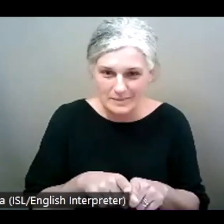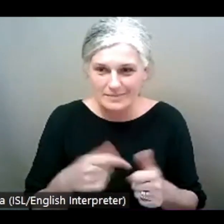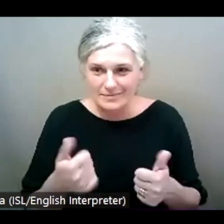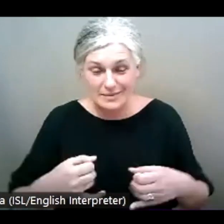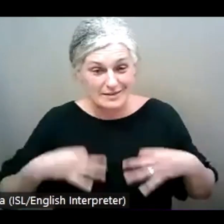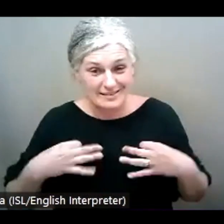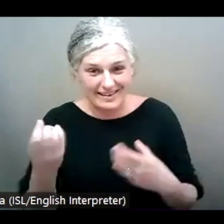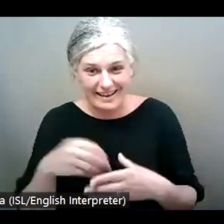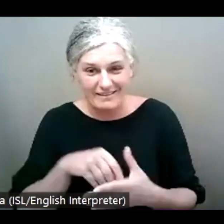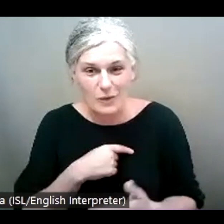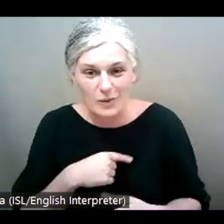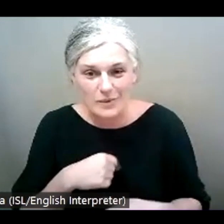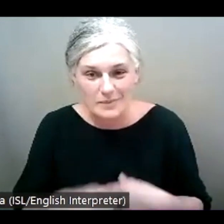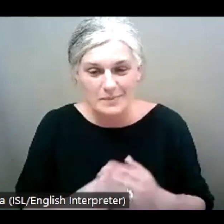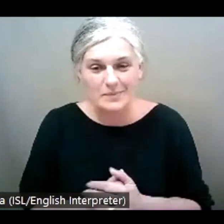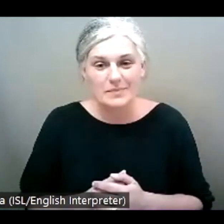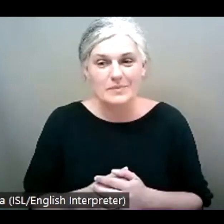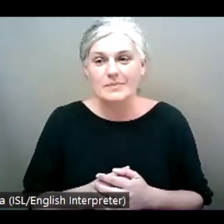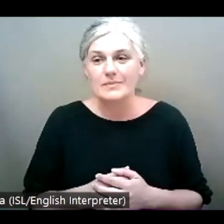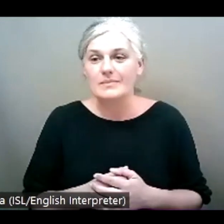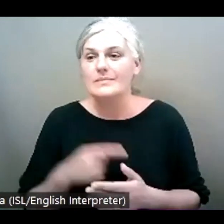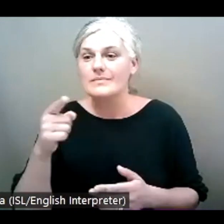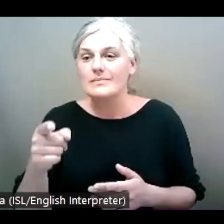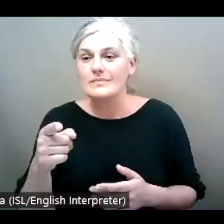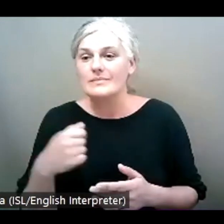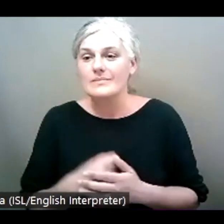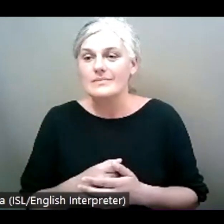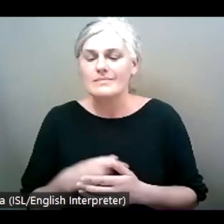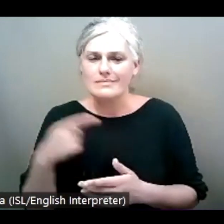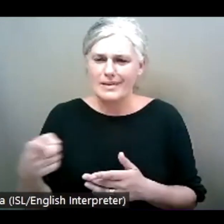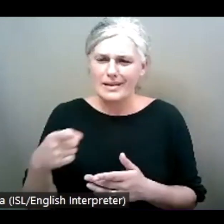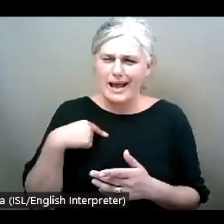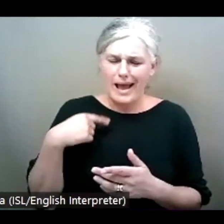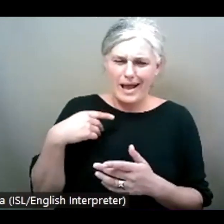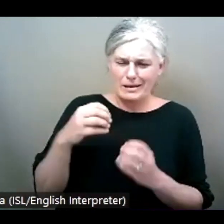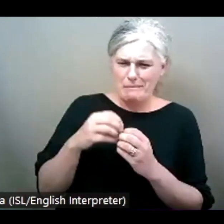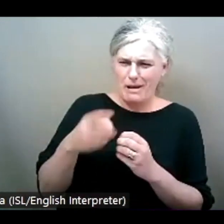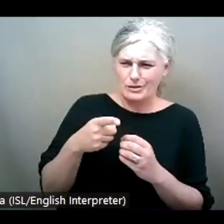what we're going to do is we're going to ask. Are you calling us old, Peter?